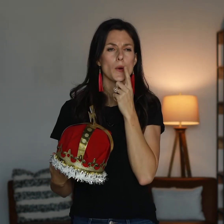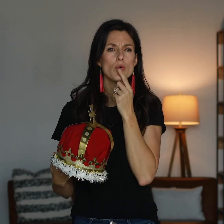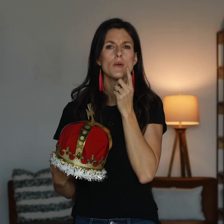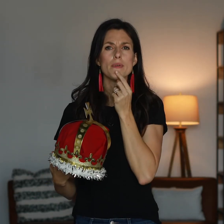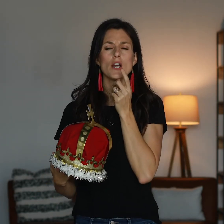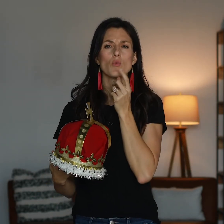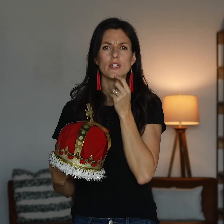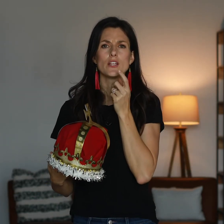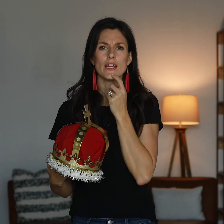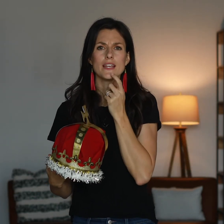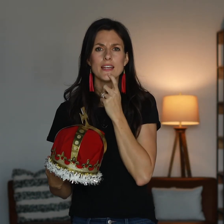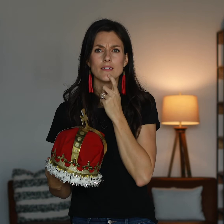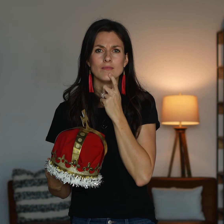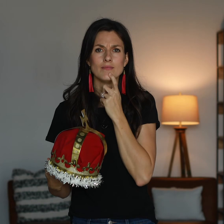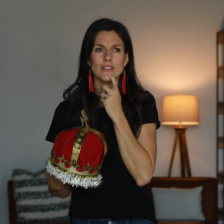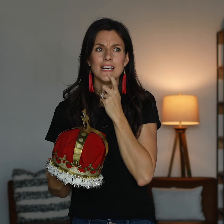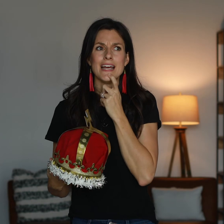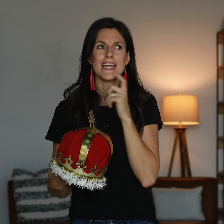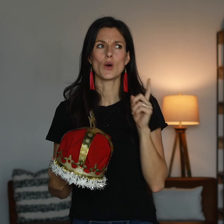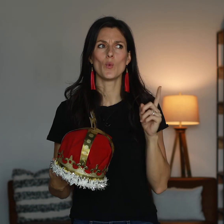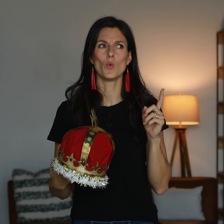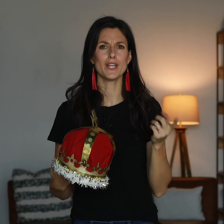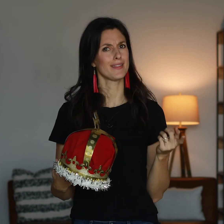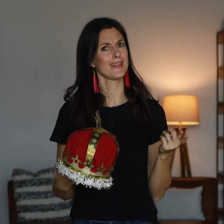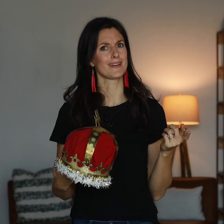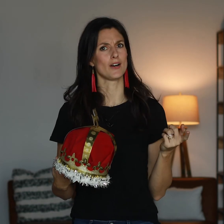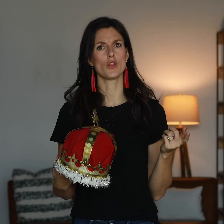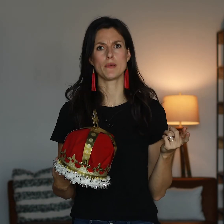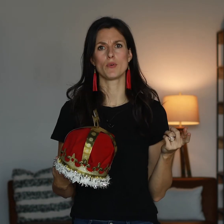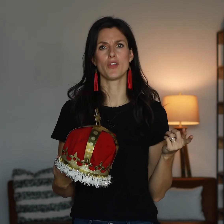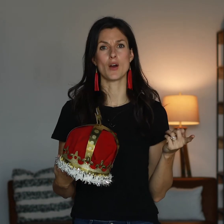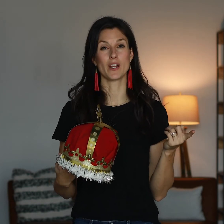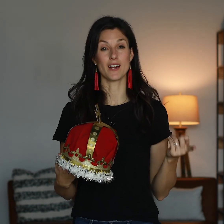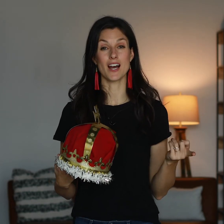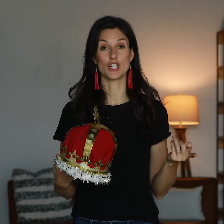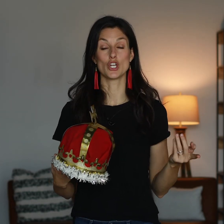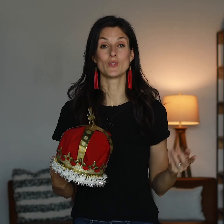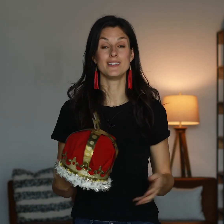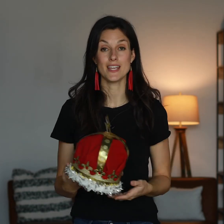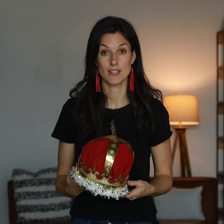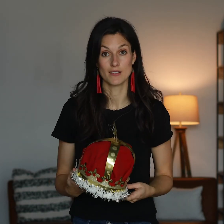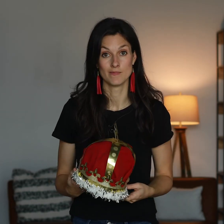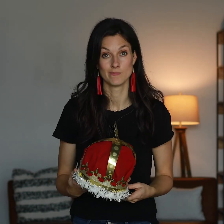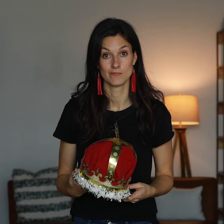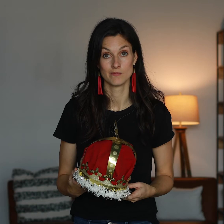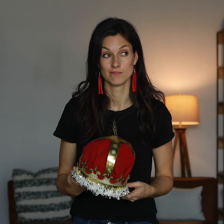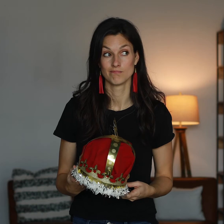they could figure out who would be a really great king. Now, what do you think all the people thought when God chose